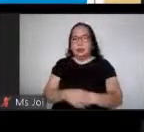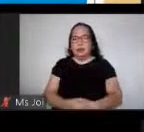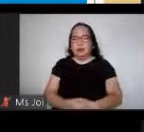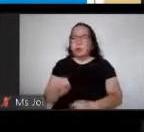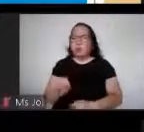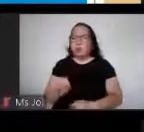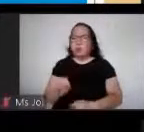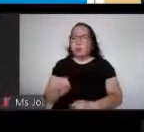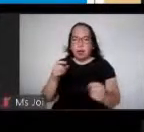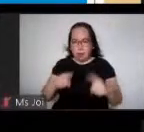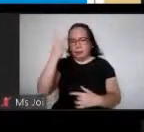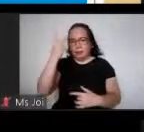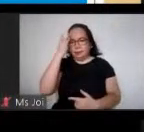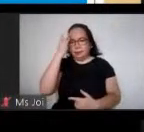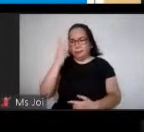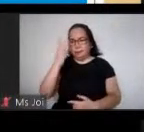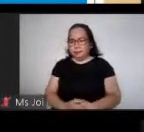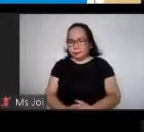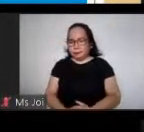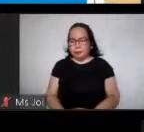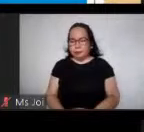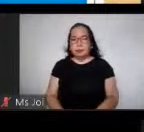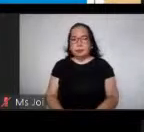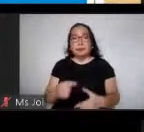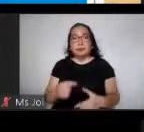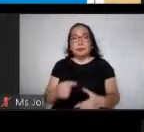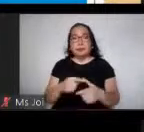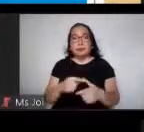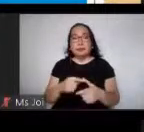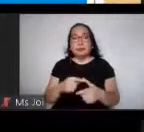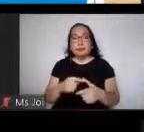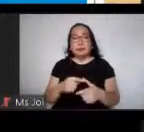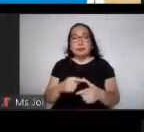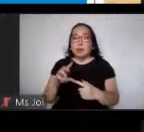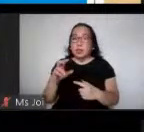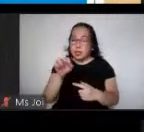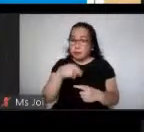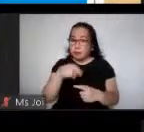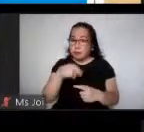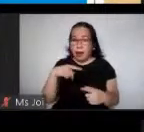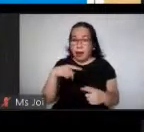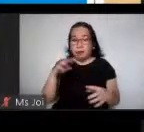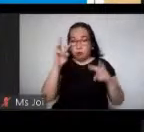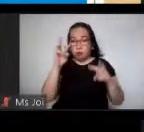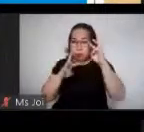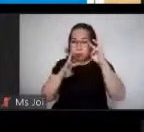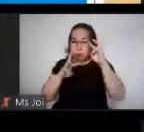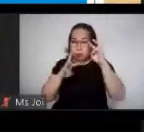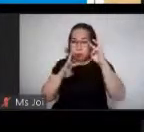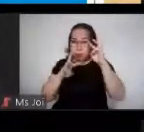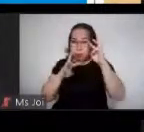Now, when you deal with anxiety,